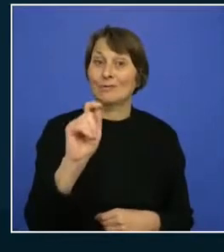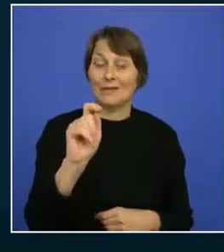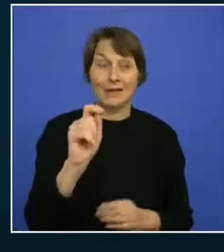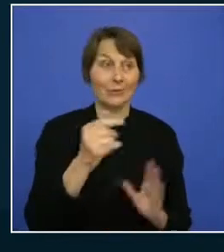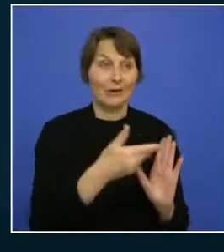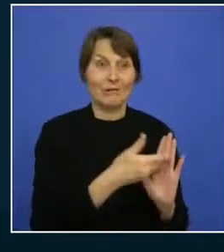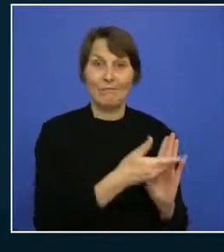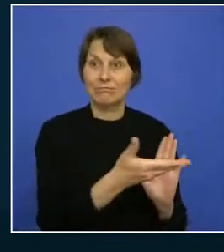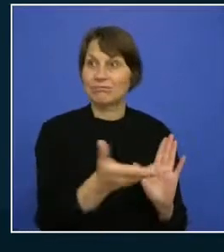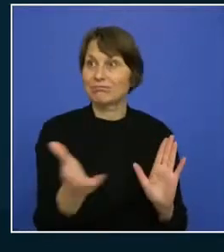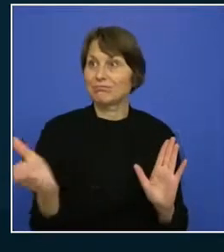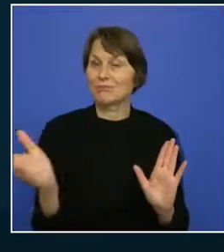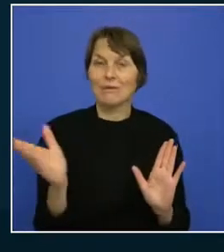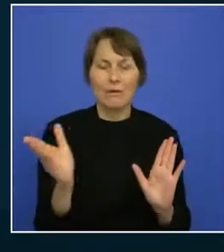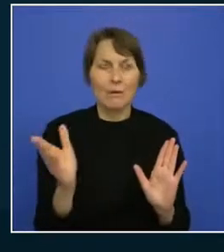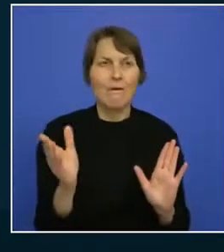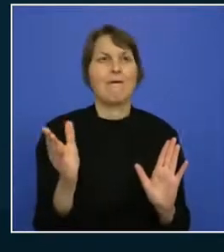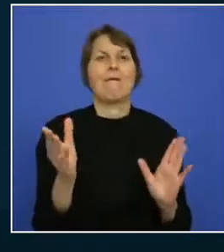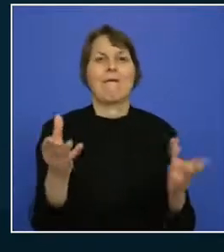to reinvent,